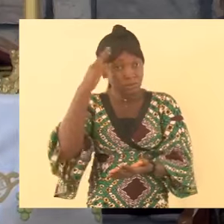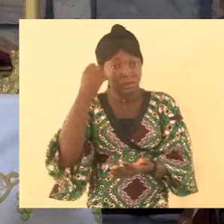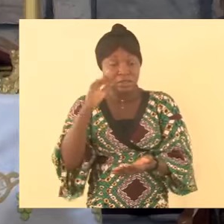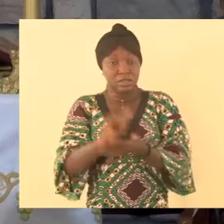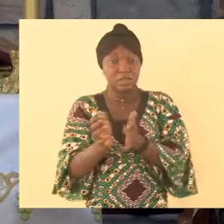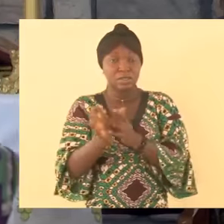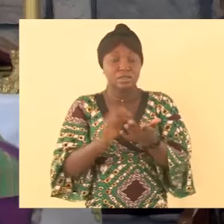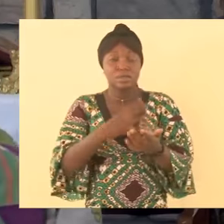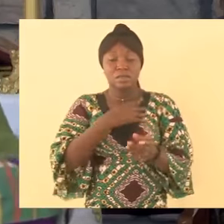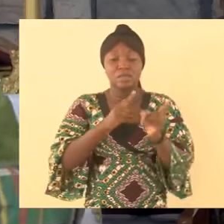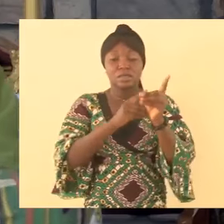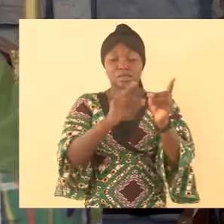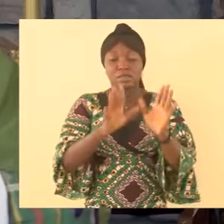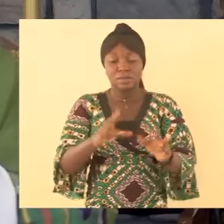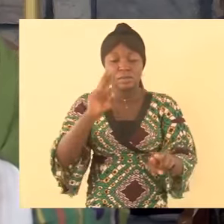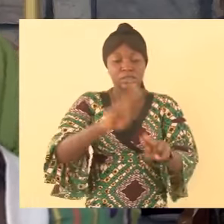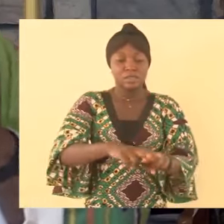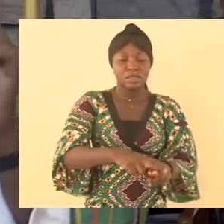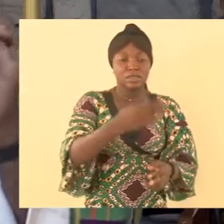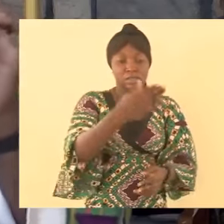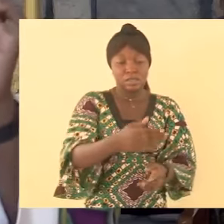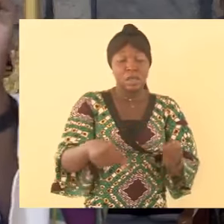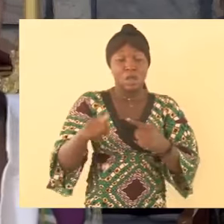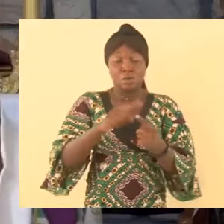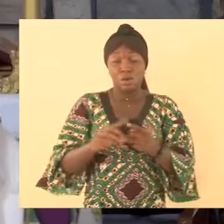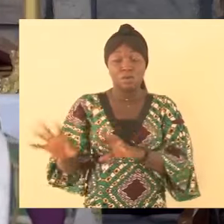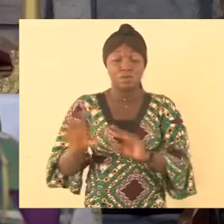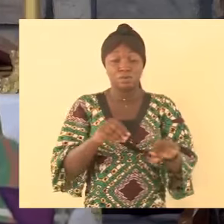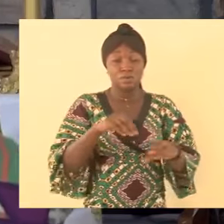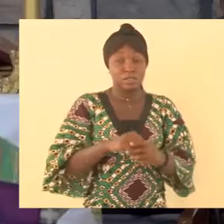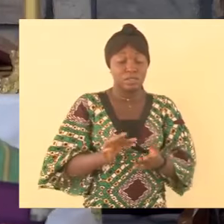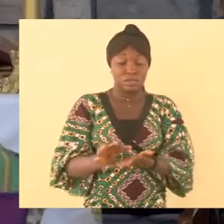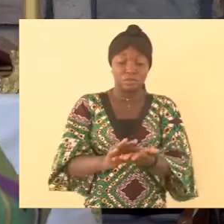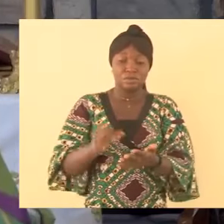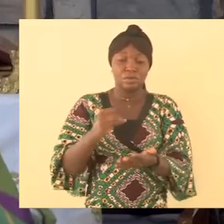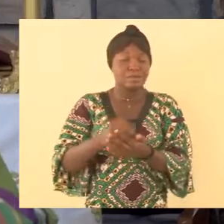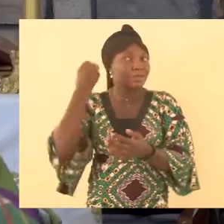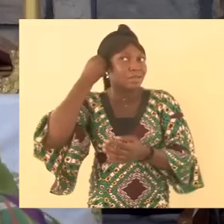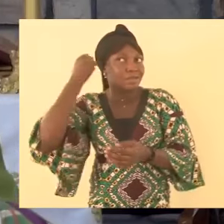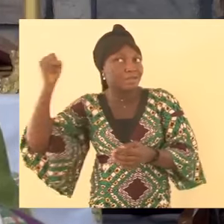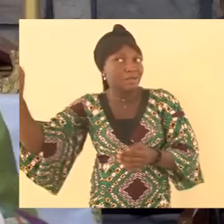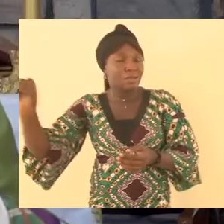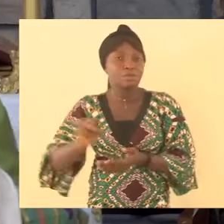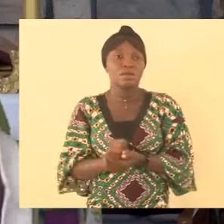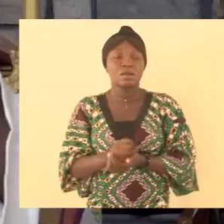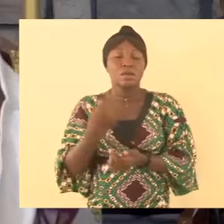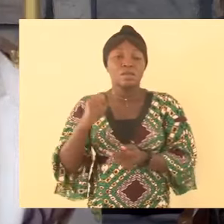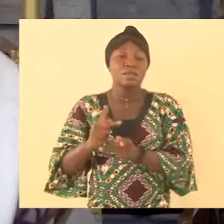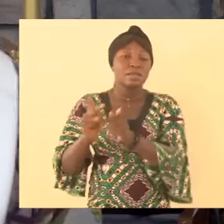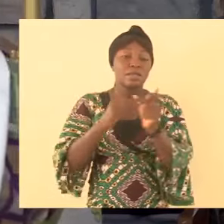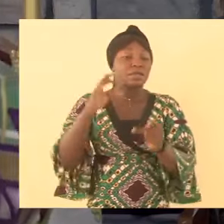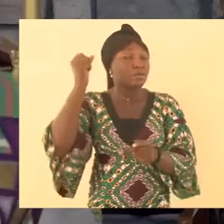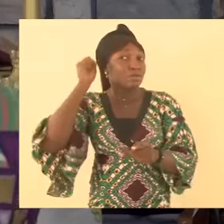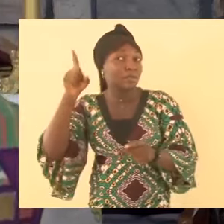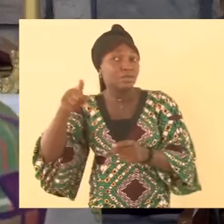and his disciples sat down there in the corner, when you put in coins, it sounds. The